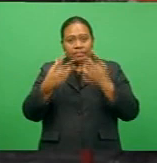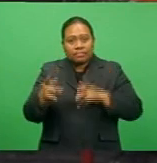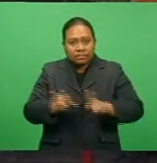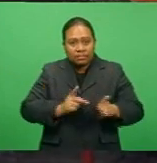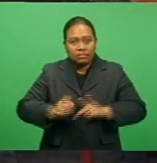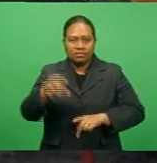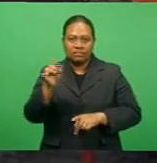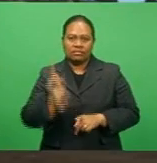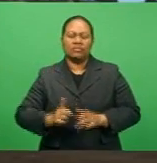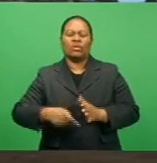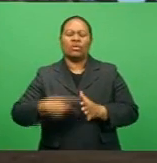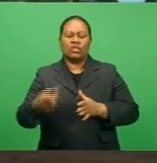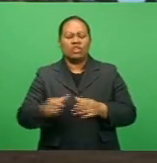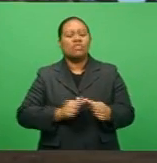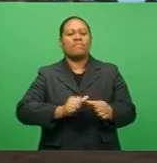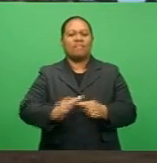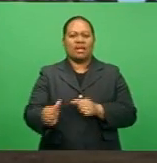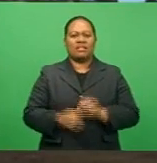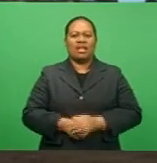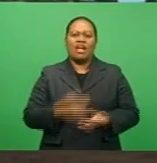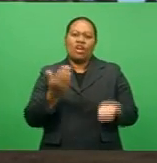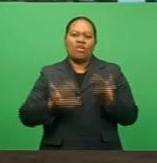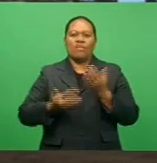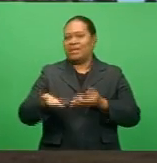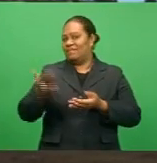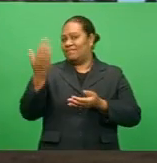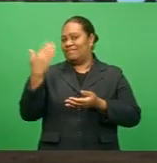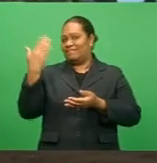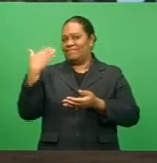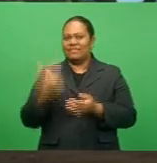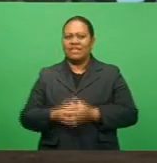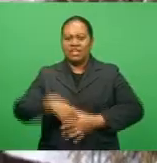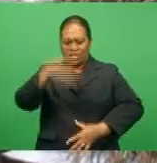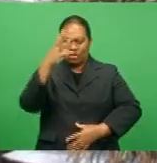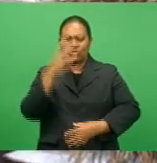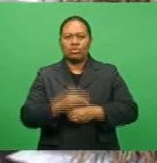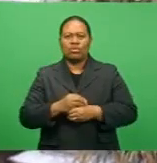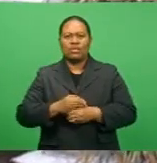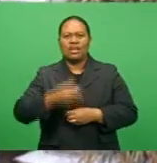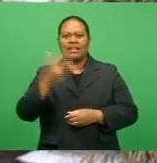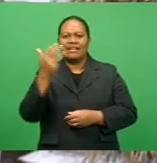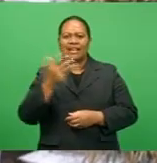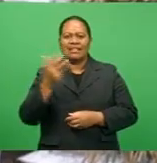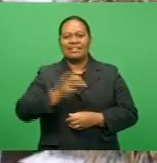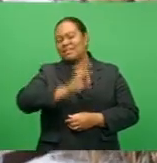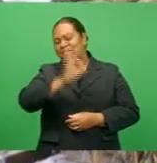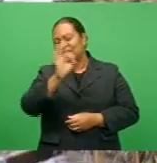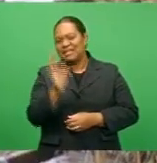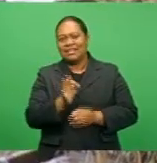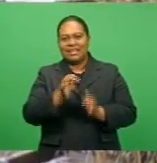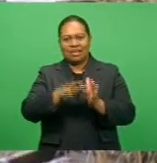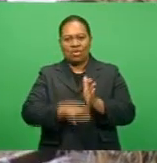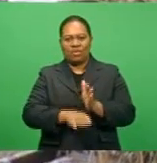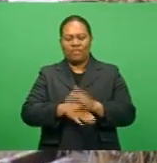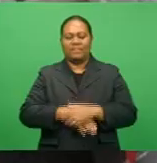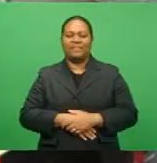date continue to be better than for the past 2 seasons, with average weekly mill stoppages 19% lower.